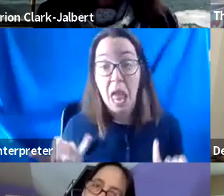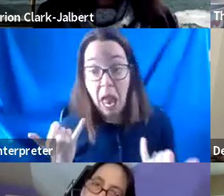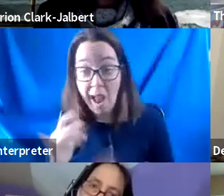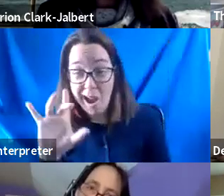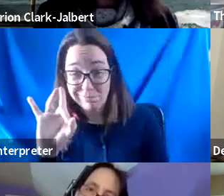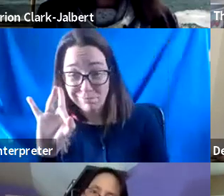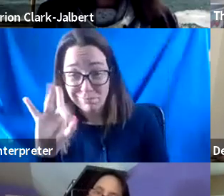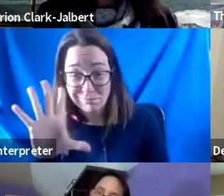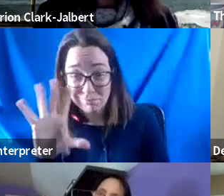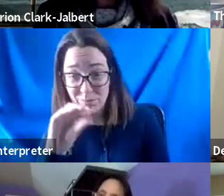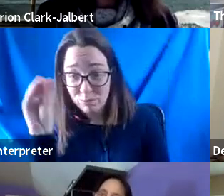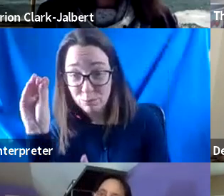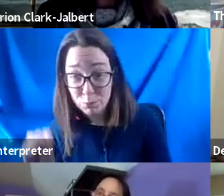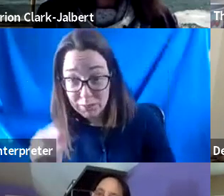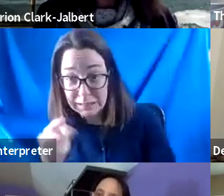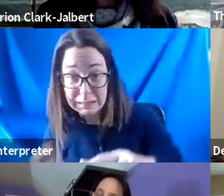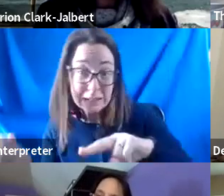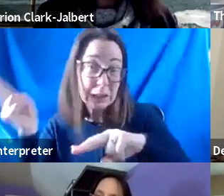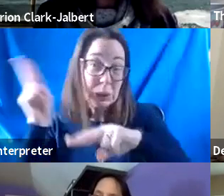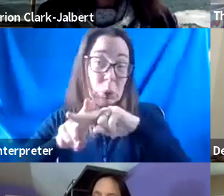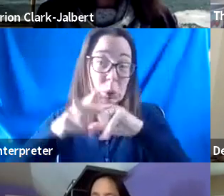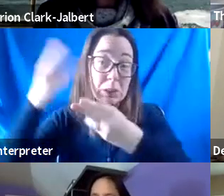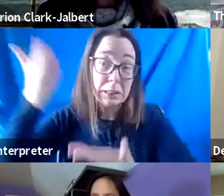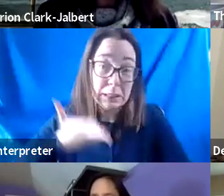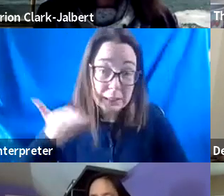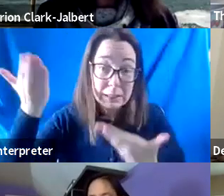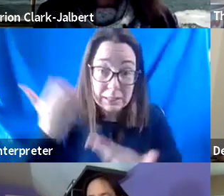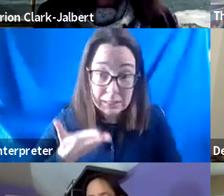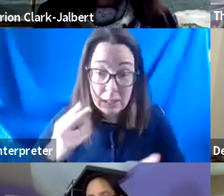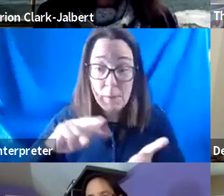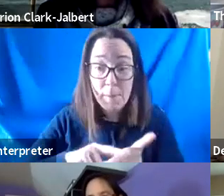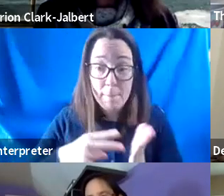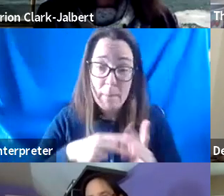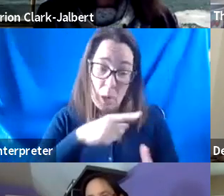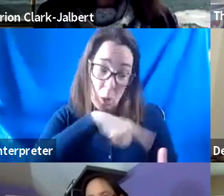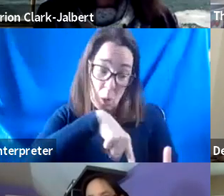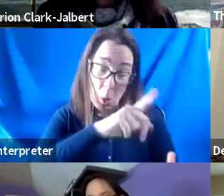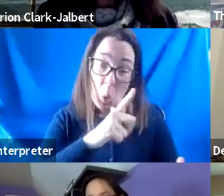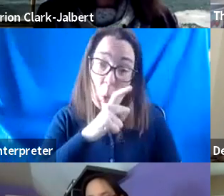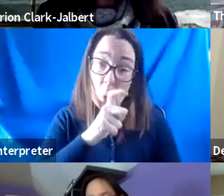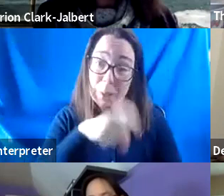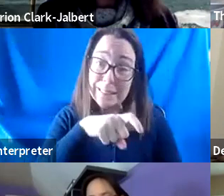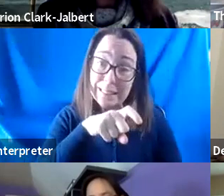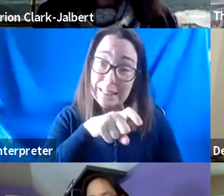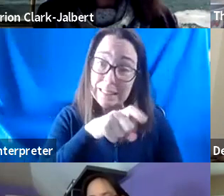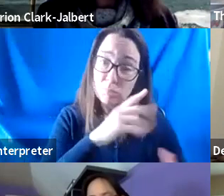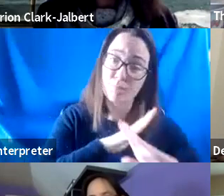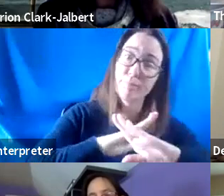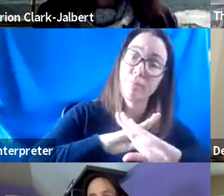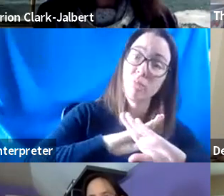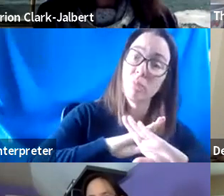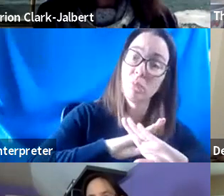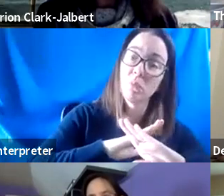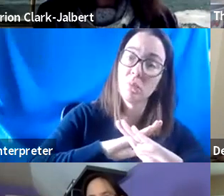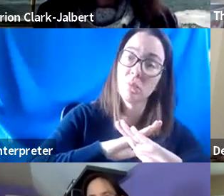for delivery, now a lot of those folks aren't getting it anymore, or something like that. Sometimes just by presenting a piece of data,